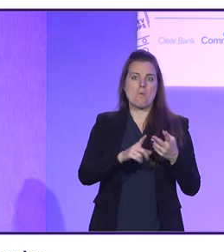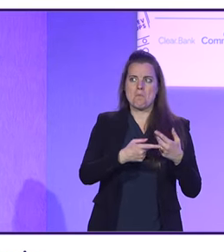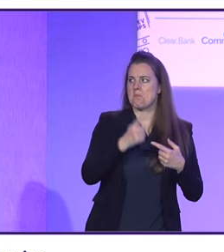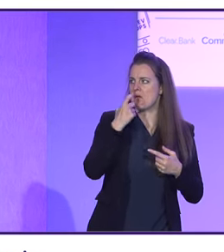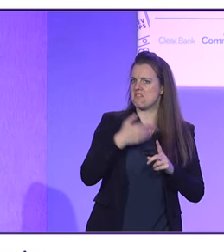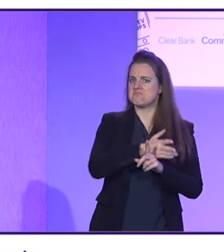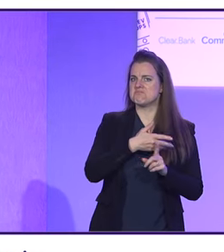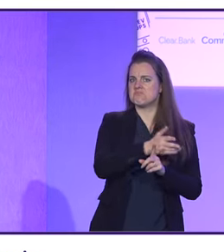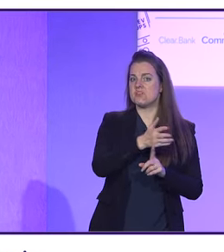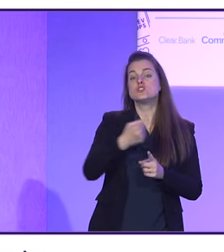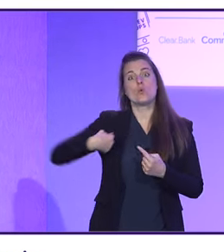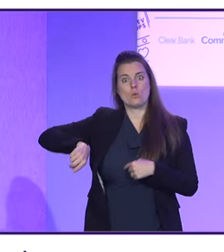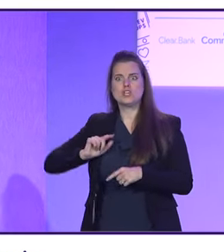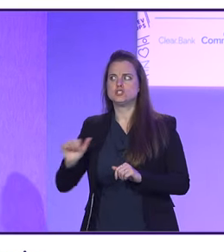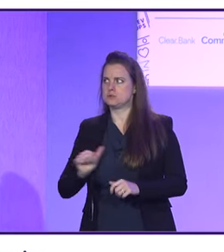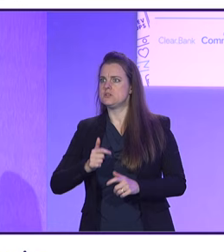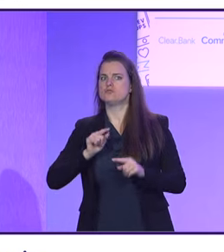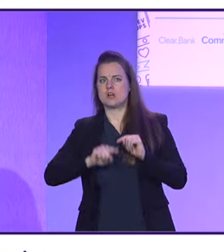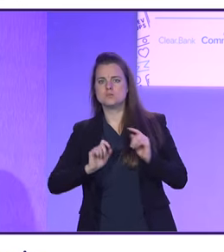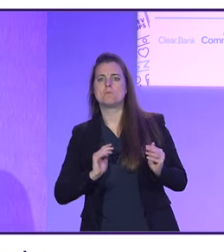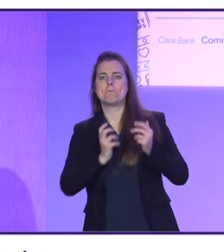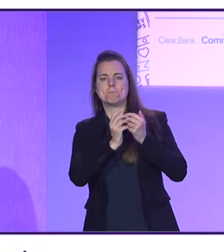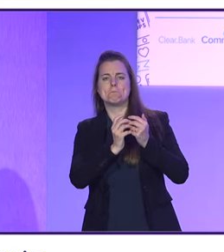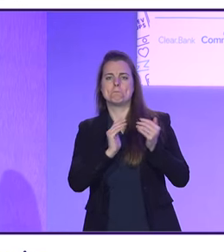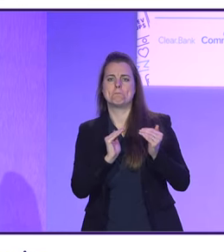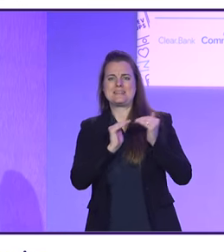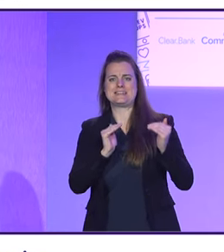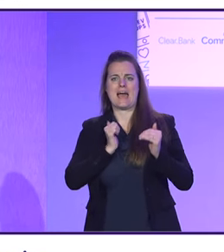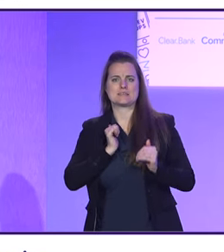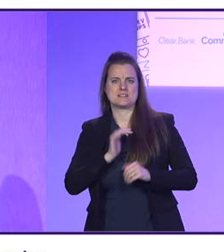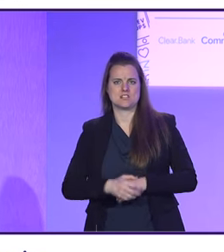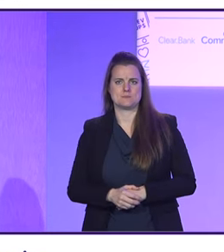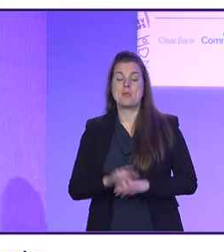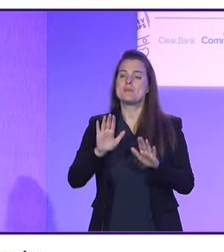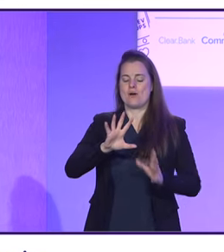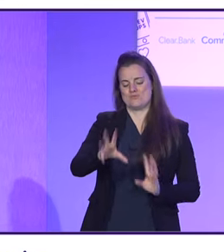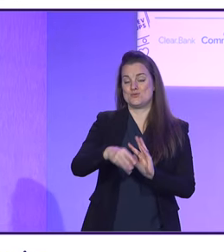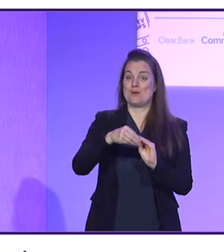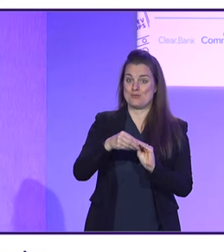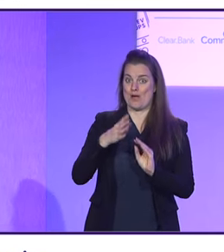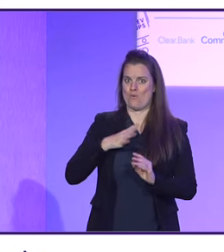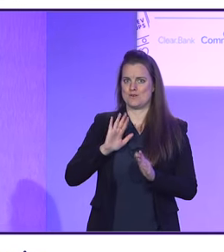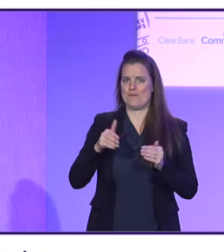expectations. So now, with the last few minutes, I want to focus on how we do that.